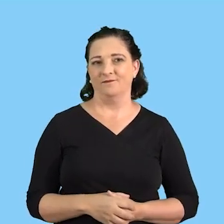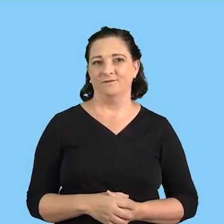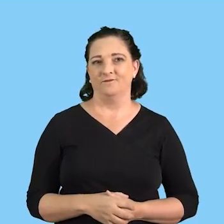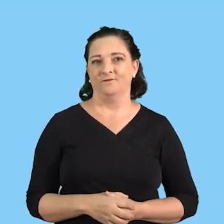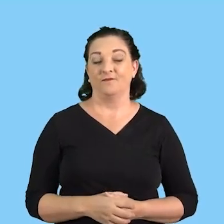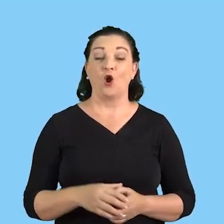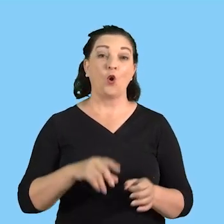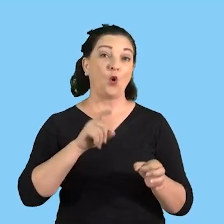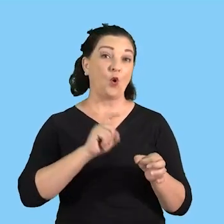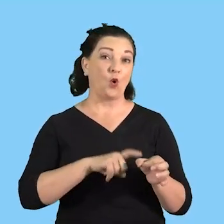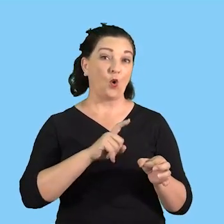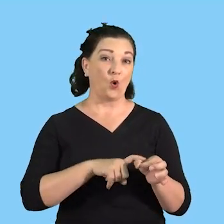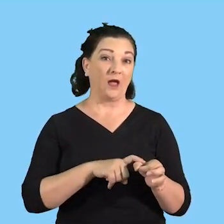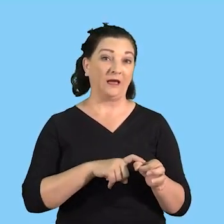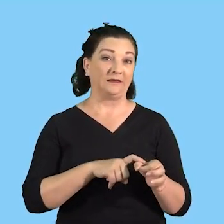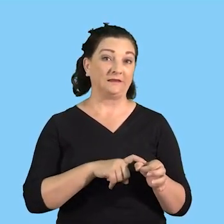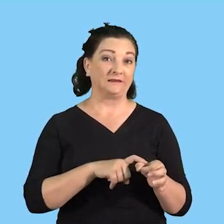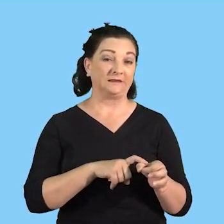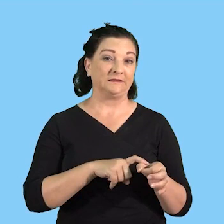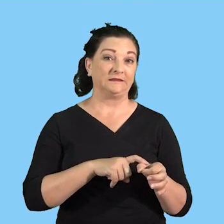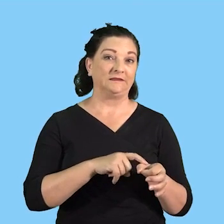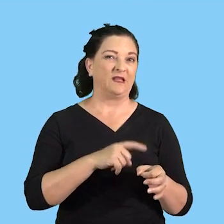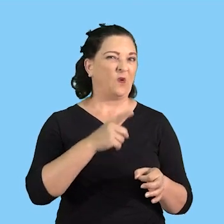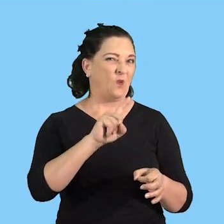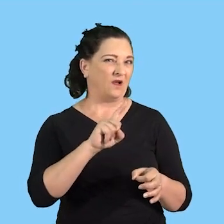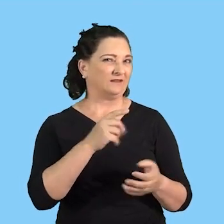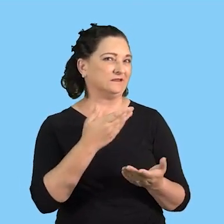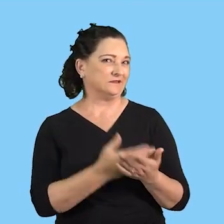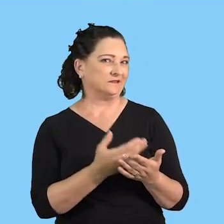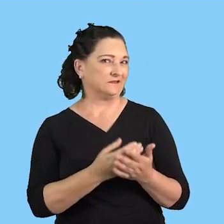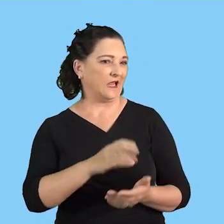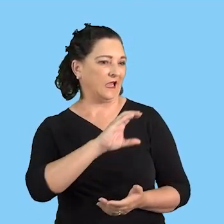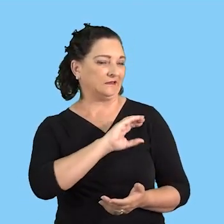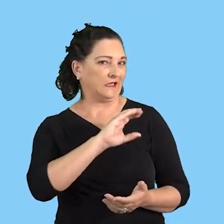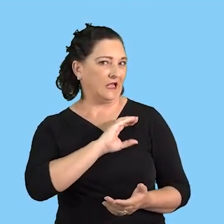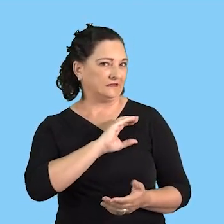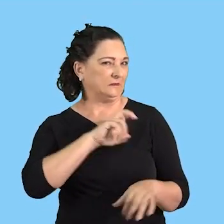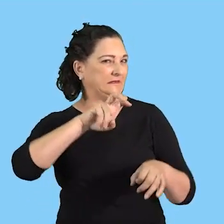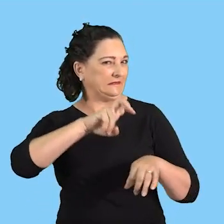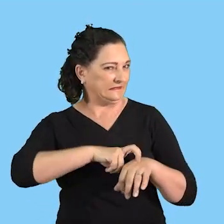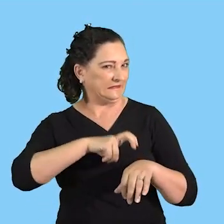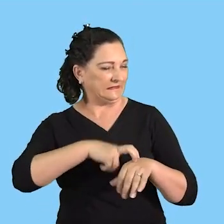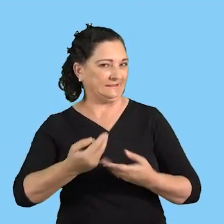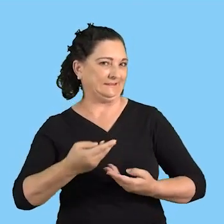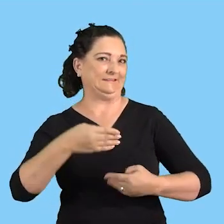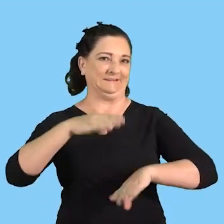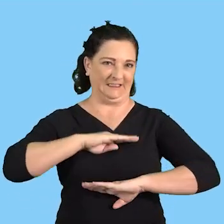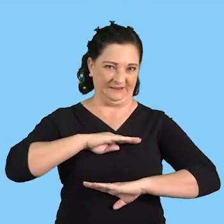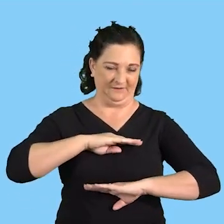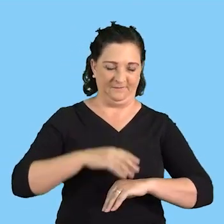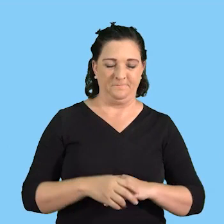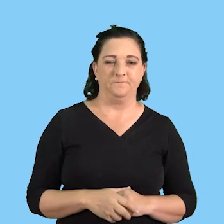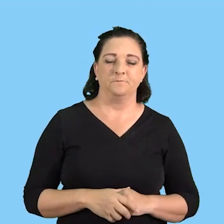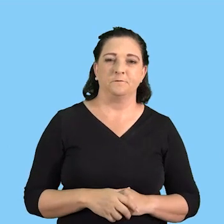Now, quality is the ability to satisfy customers' needs. In simple